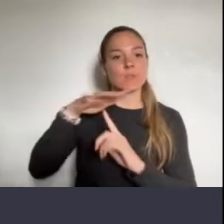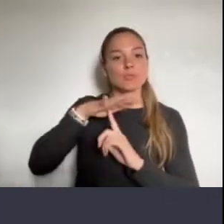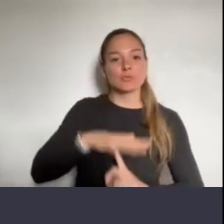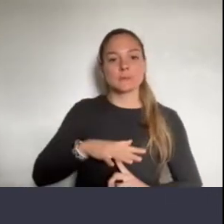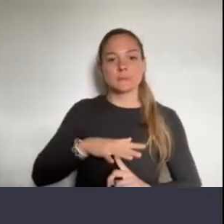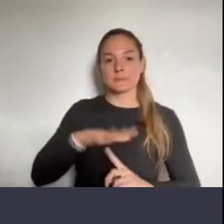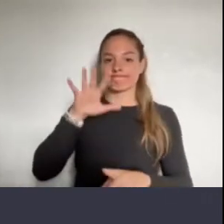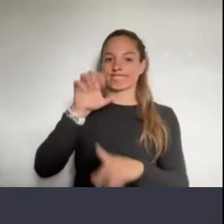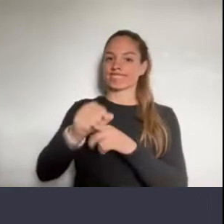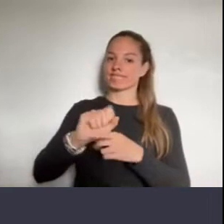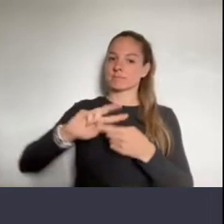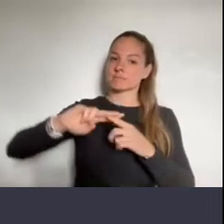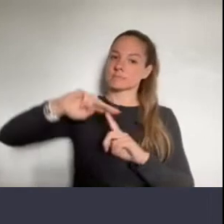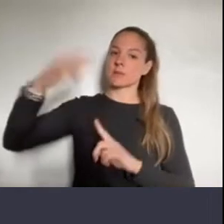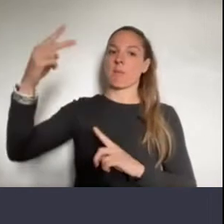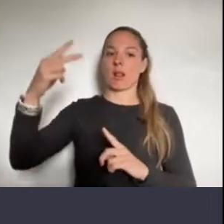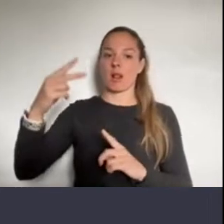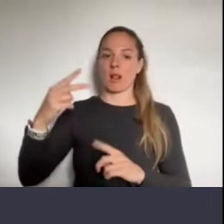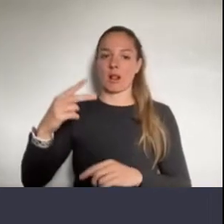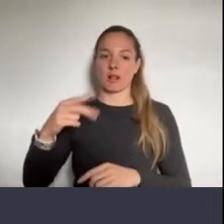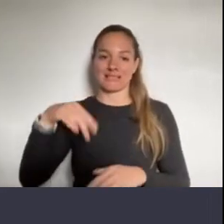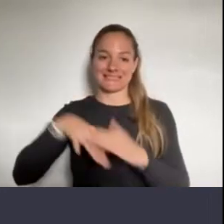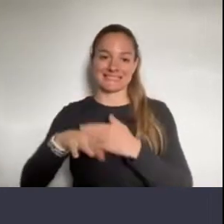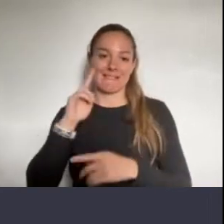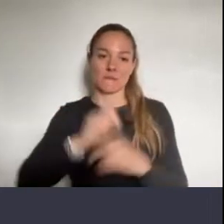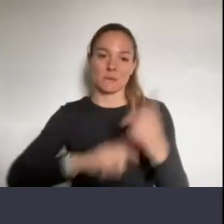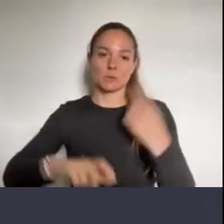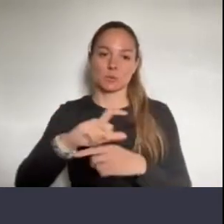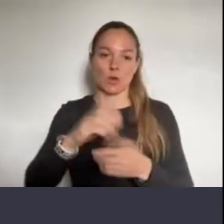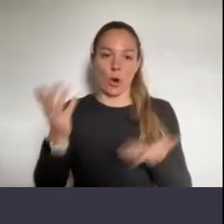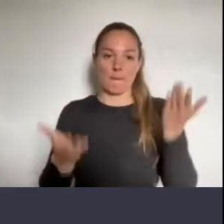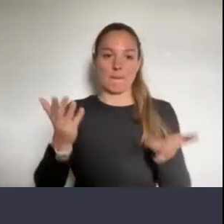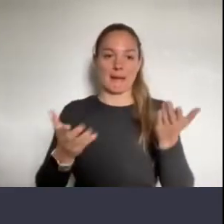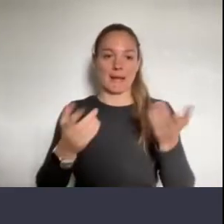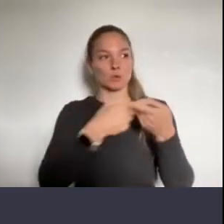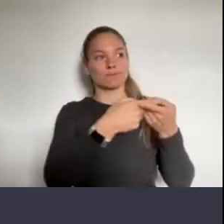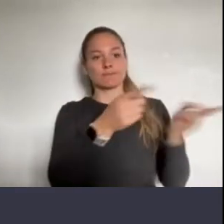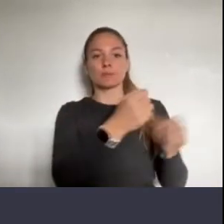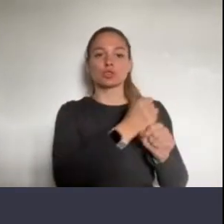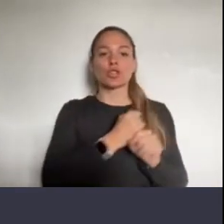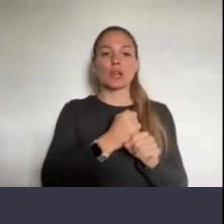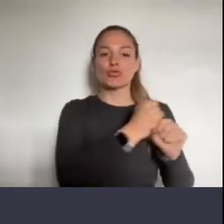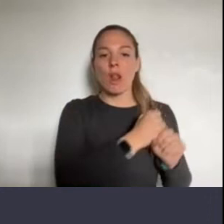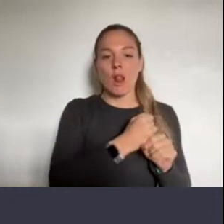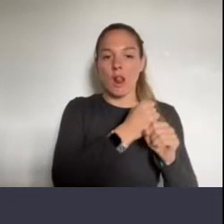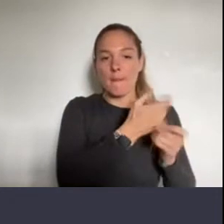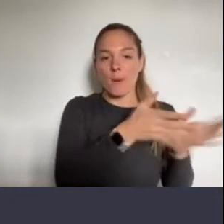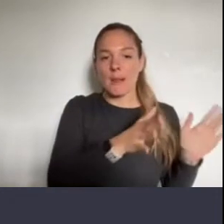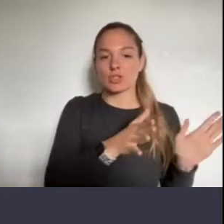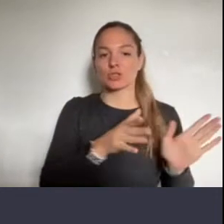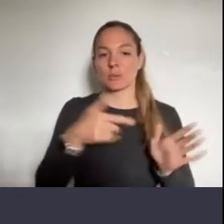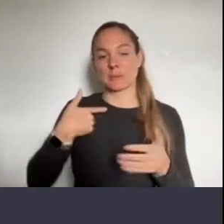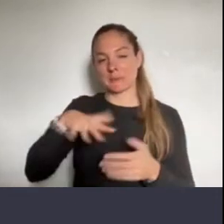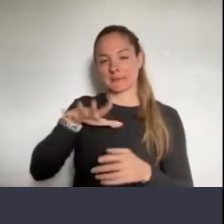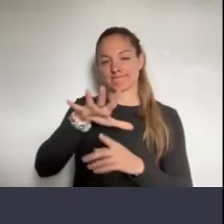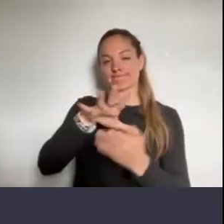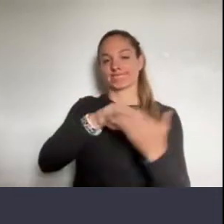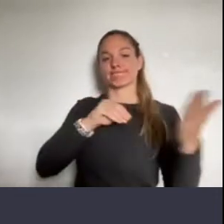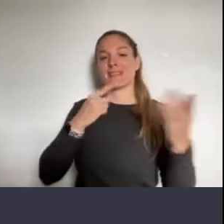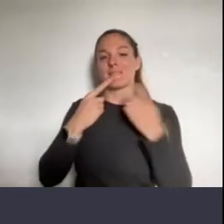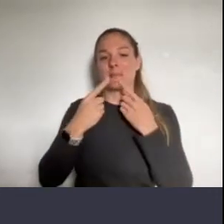double in the deaf community at 24% compared to the general population. Now, this was taken from an NHS Joint Strategic Needs Assessment